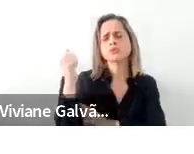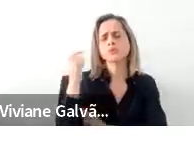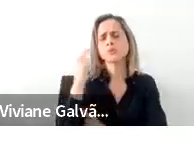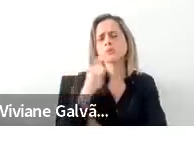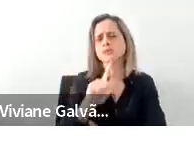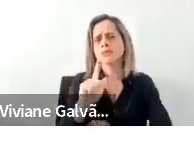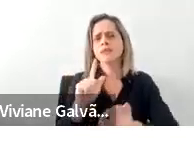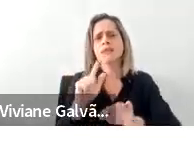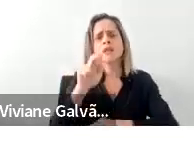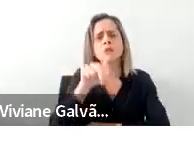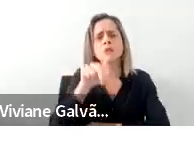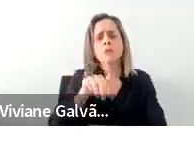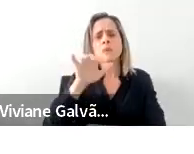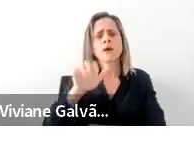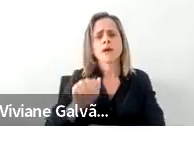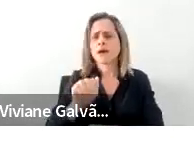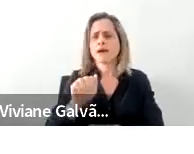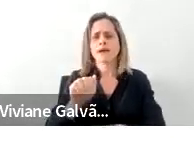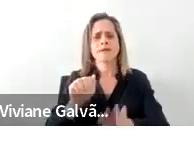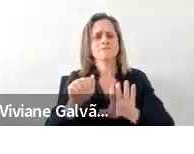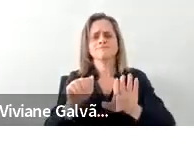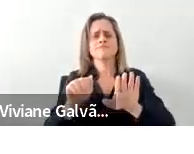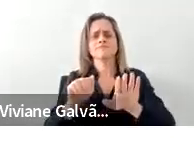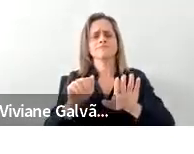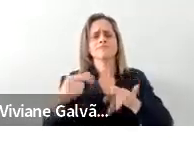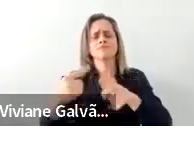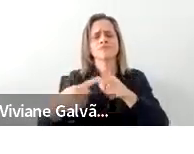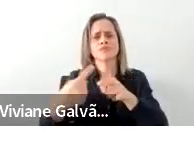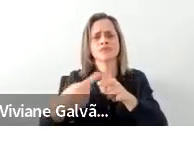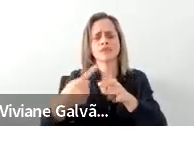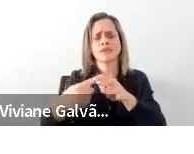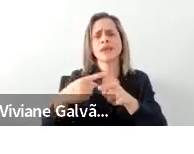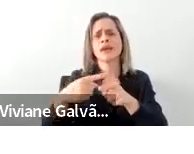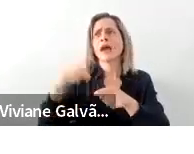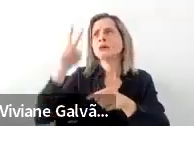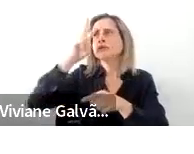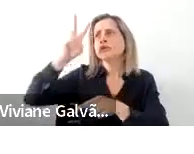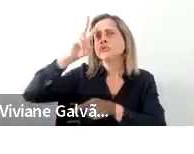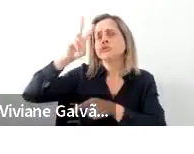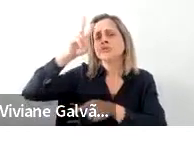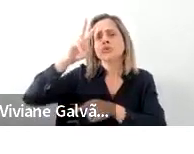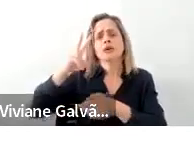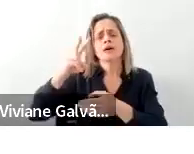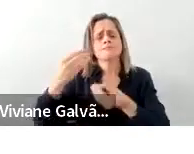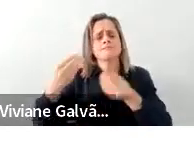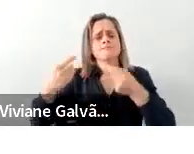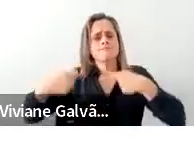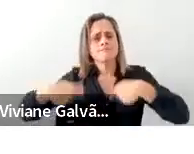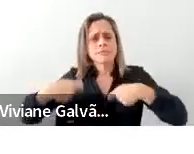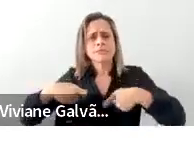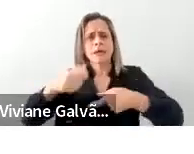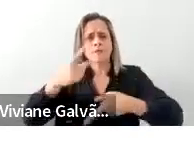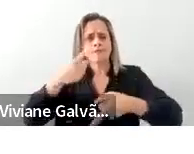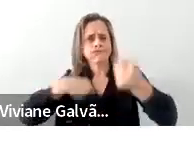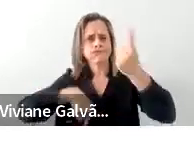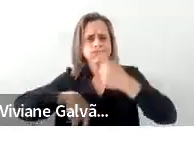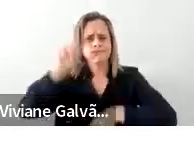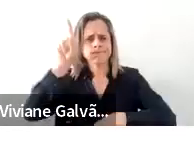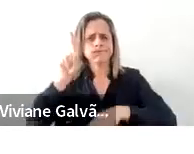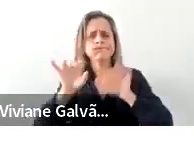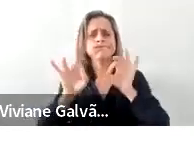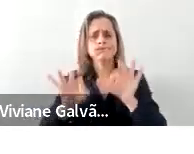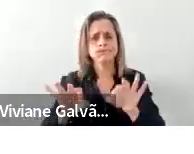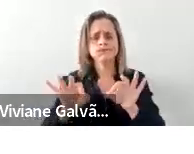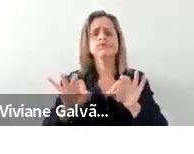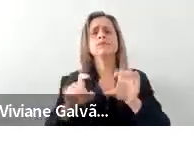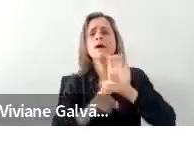being super-historical." And so I think we can see that Marx, certainly in his later thinking,